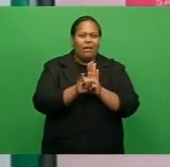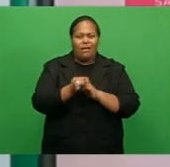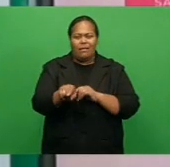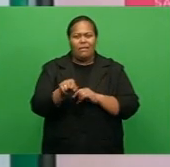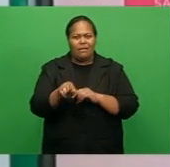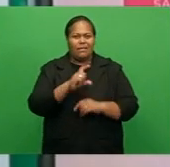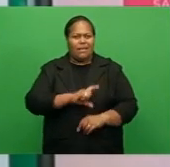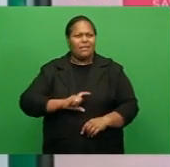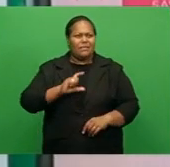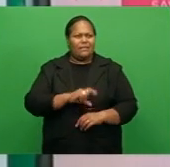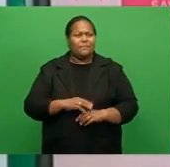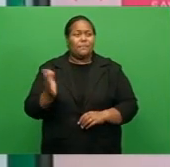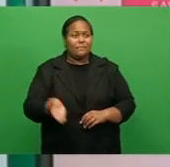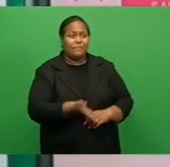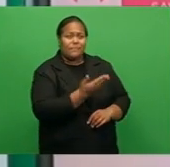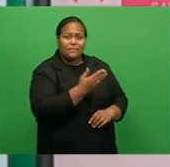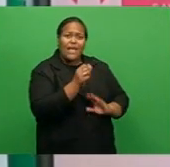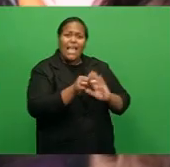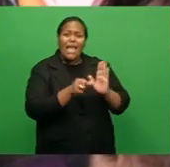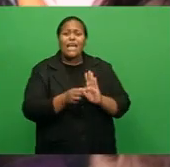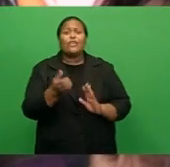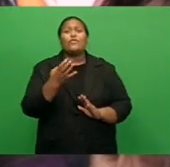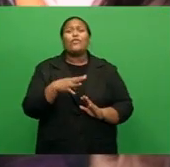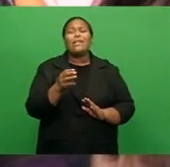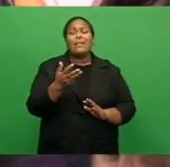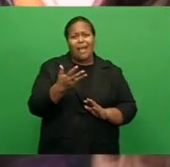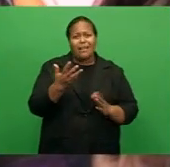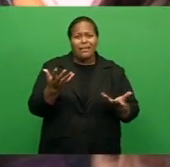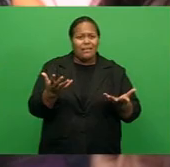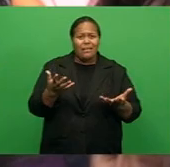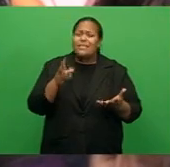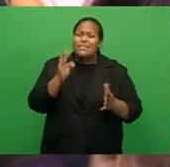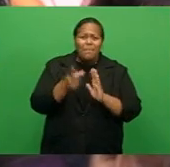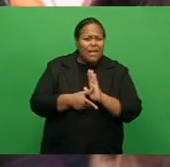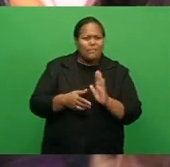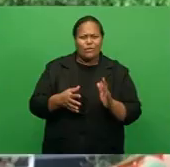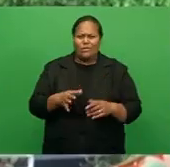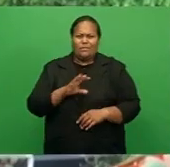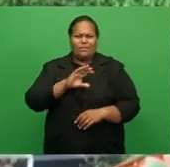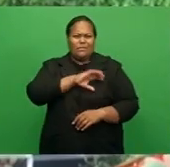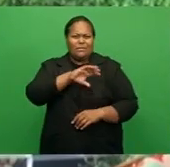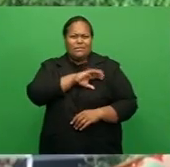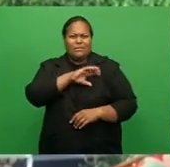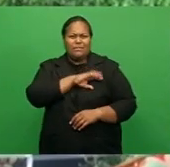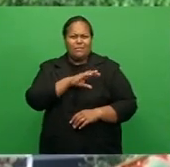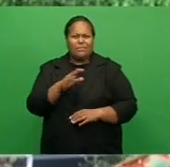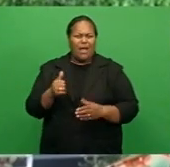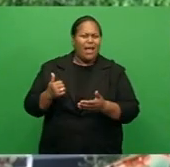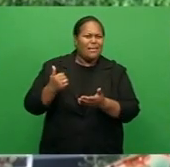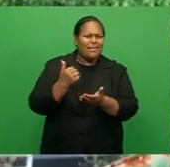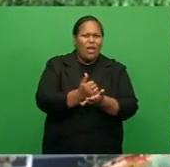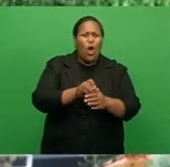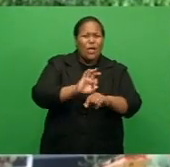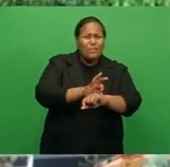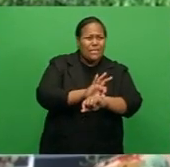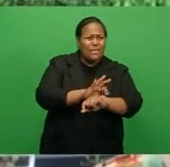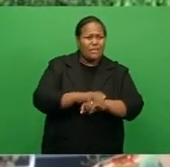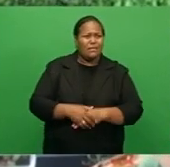be year-long, lifelong, because what we are finding is that younger and younger women are